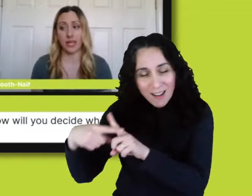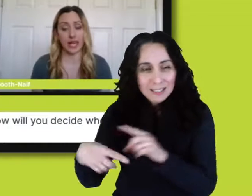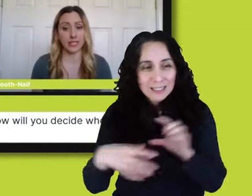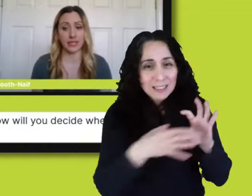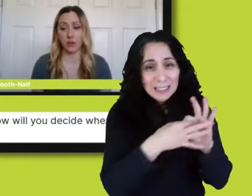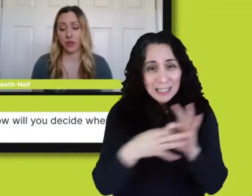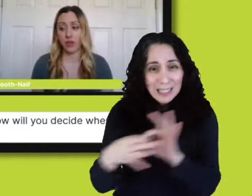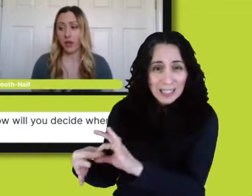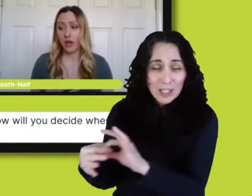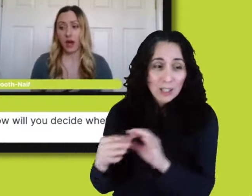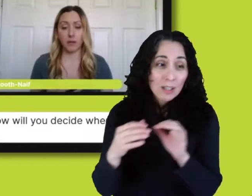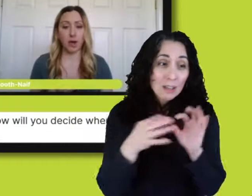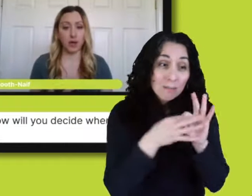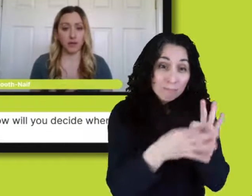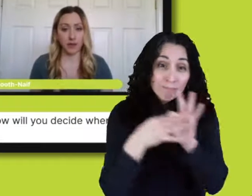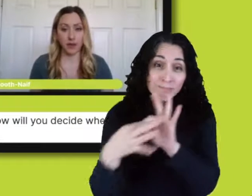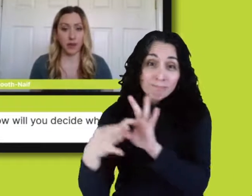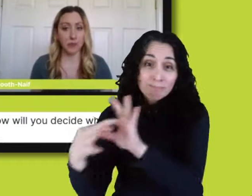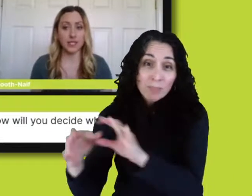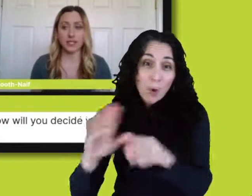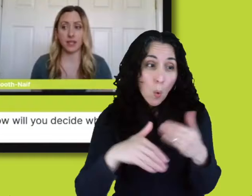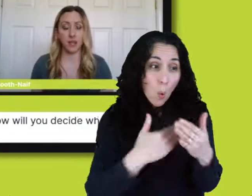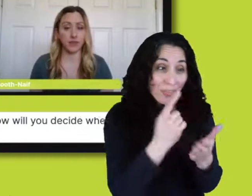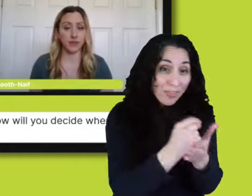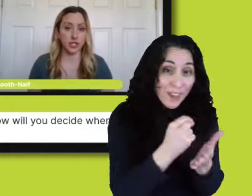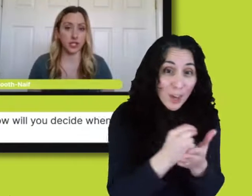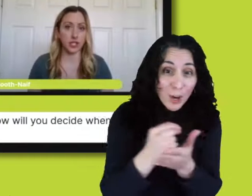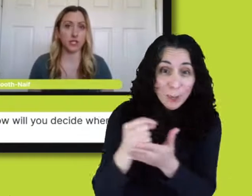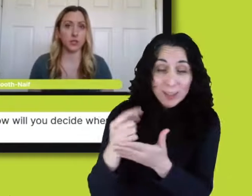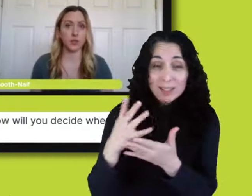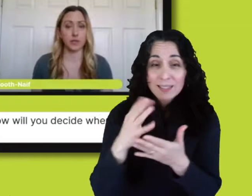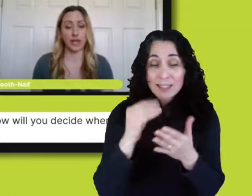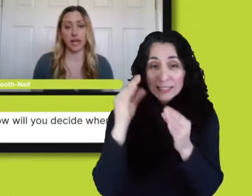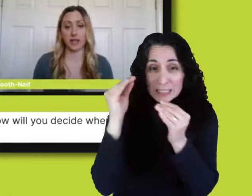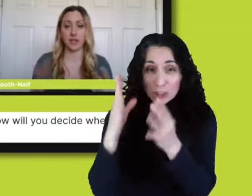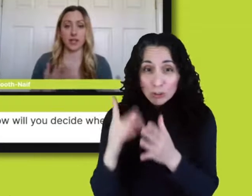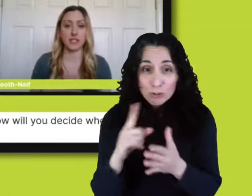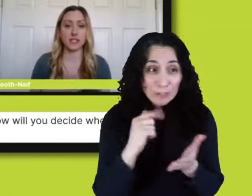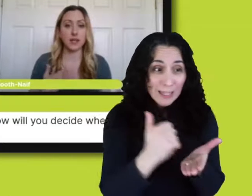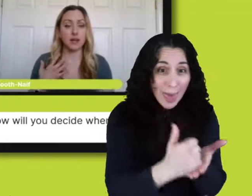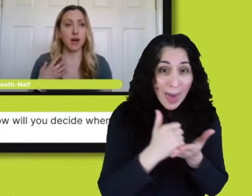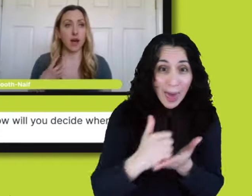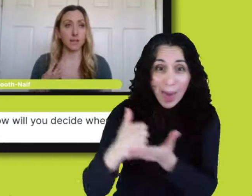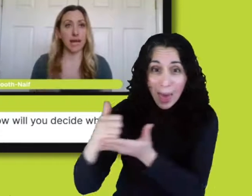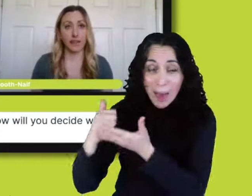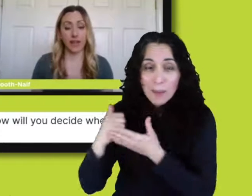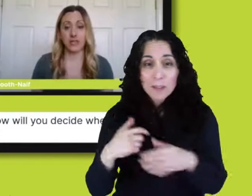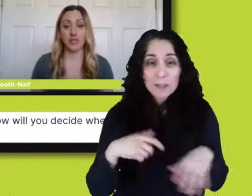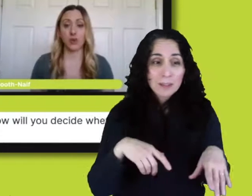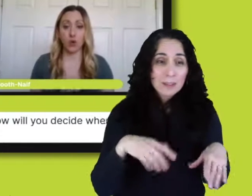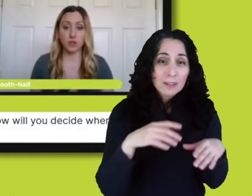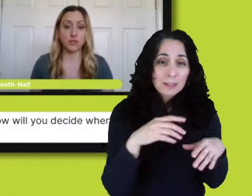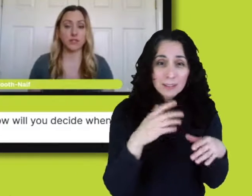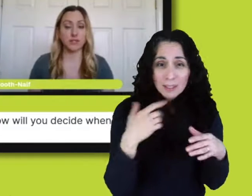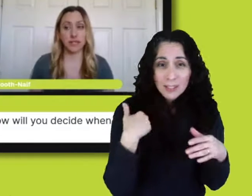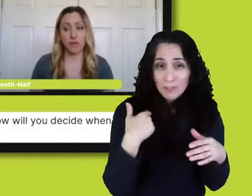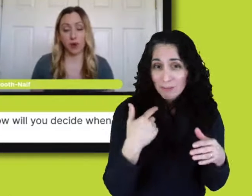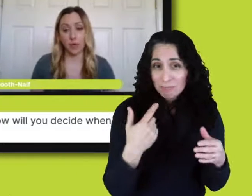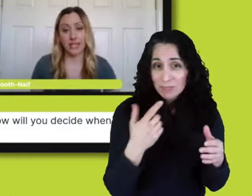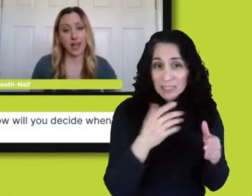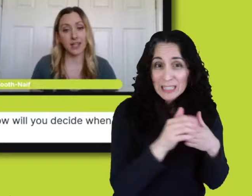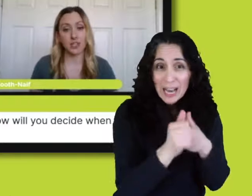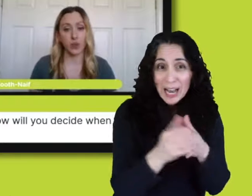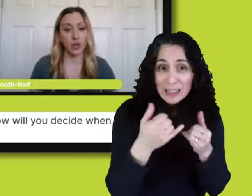positive. We've been connecting with all of her therapists and all of her teachers who's been kind of giving us guidelines and goals to